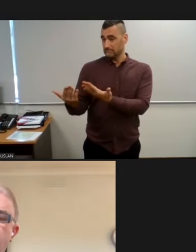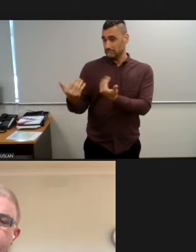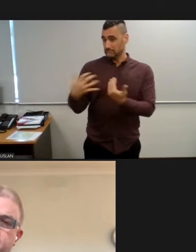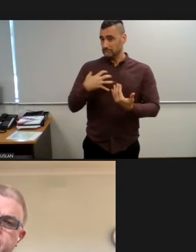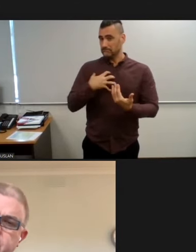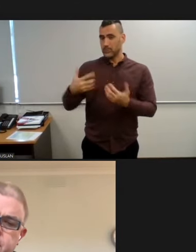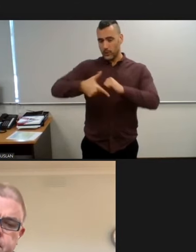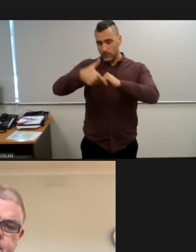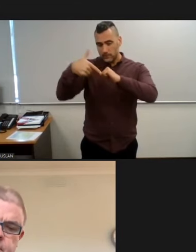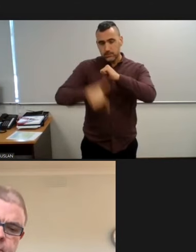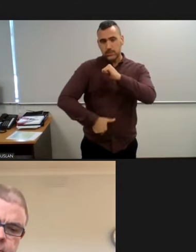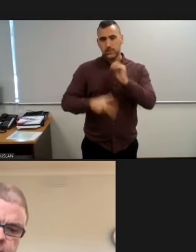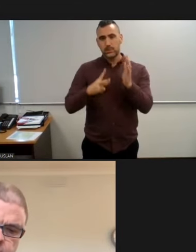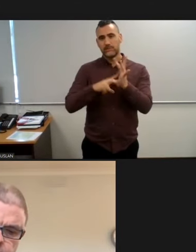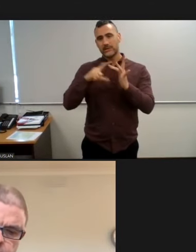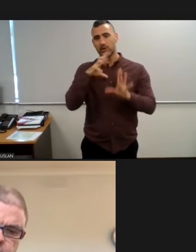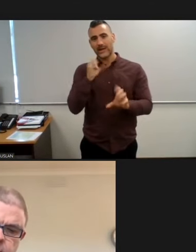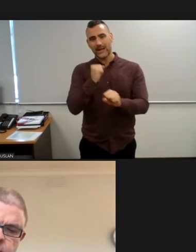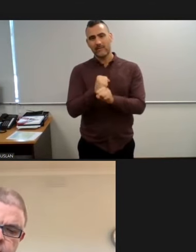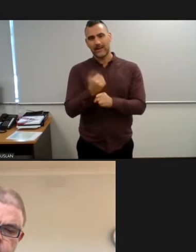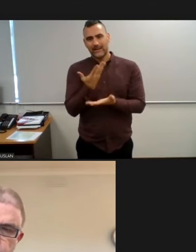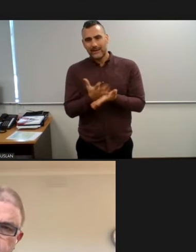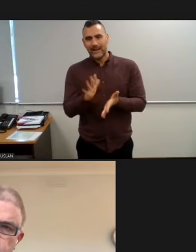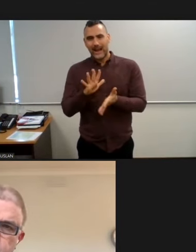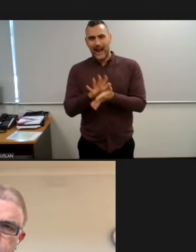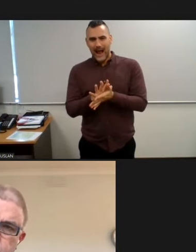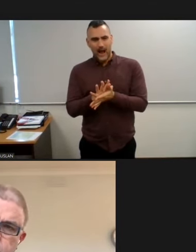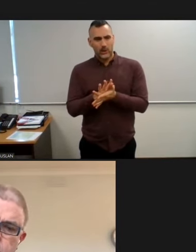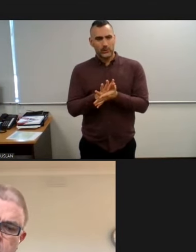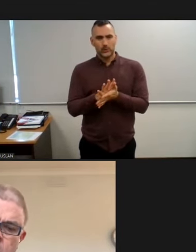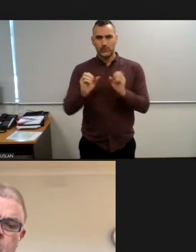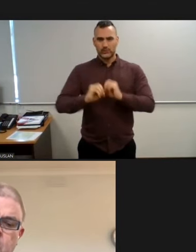Victorian government can do to really cushion the potential impact here.